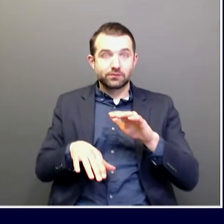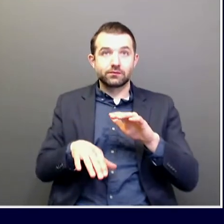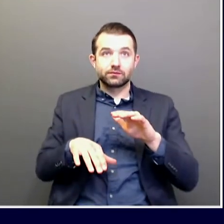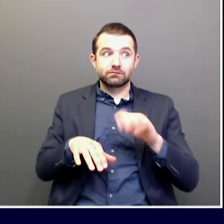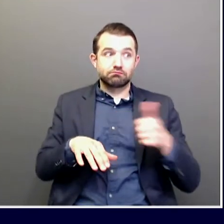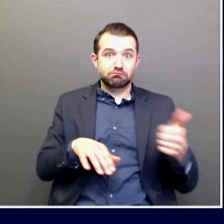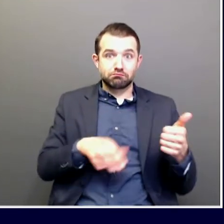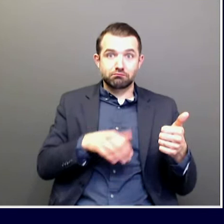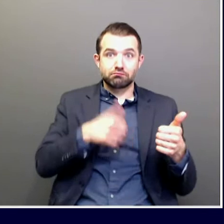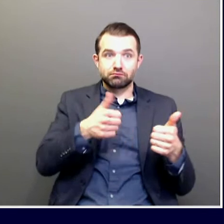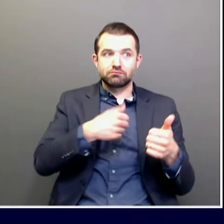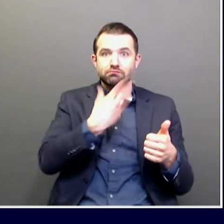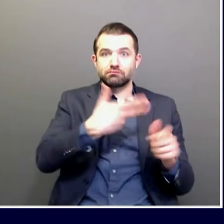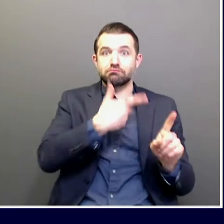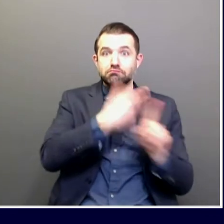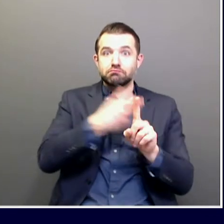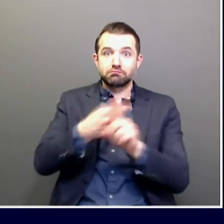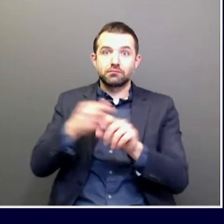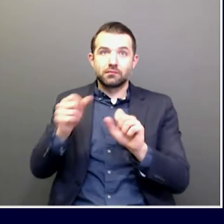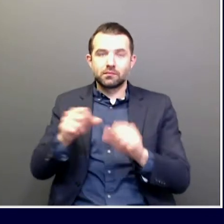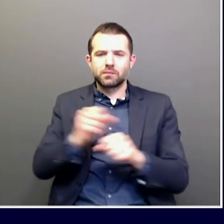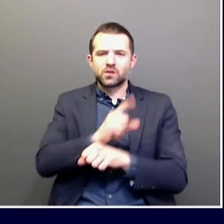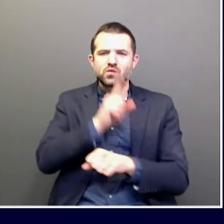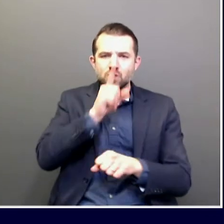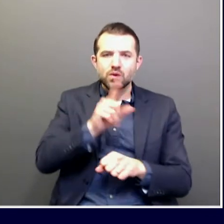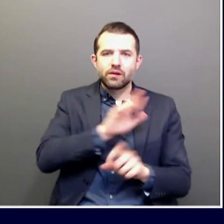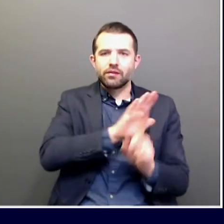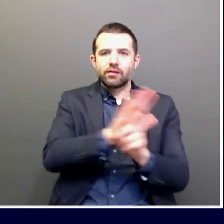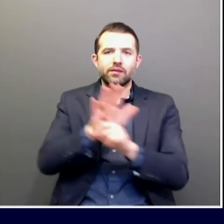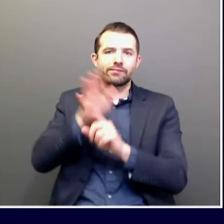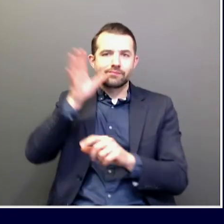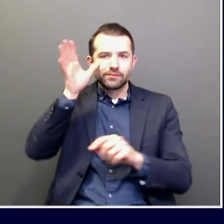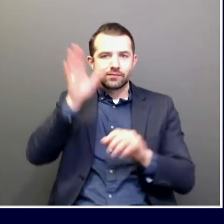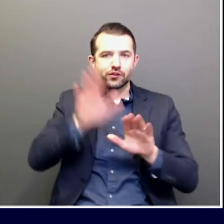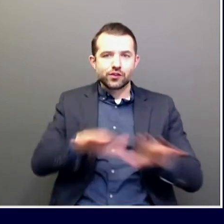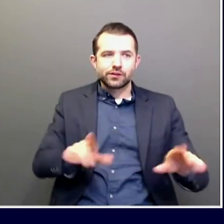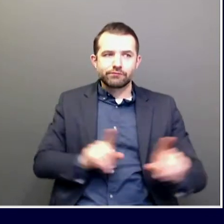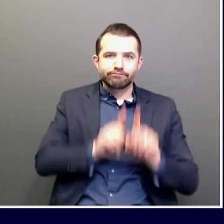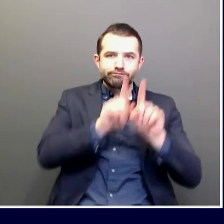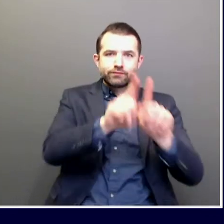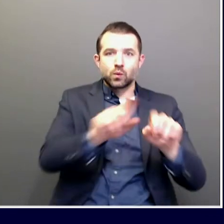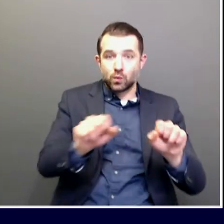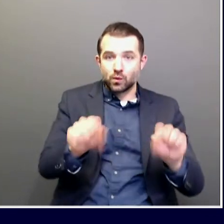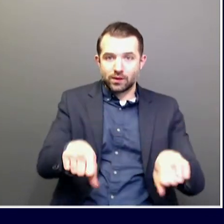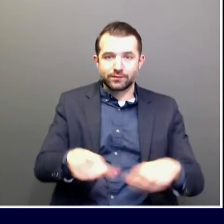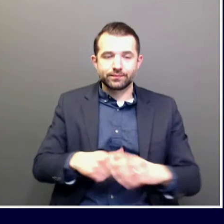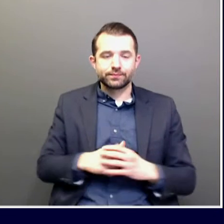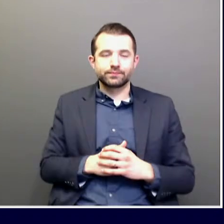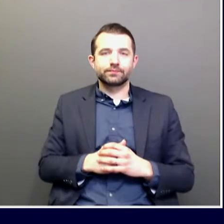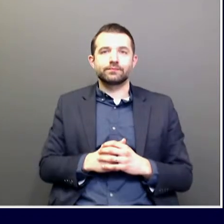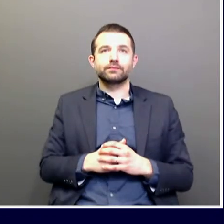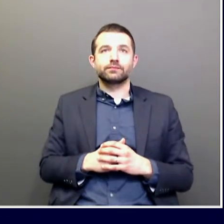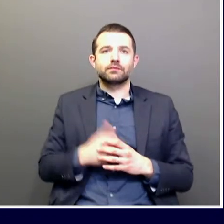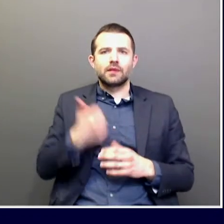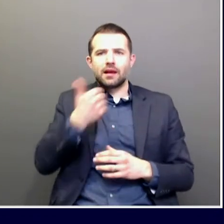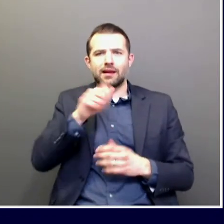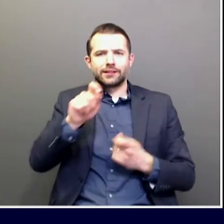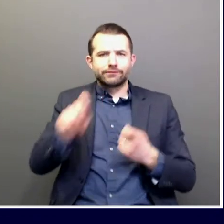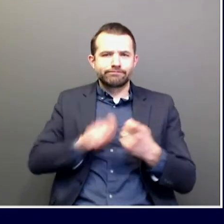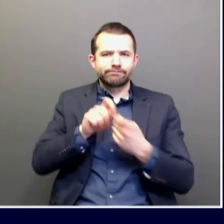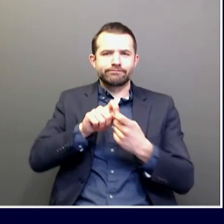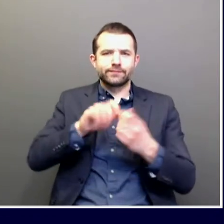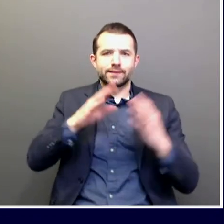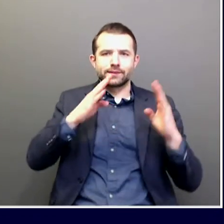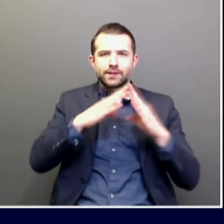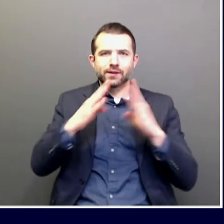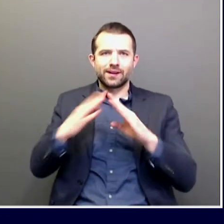adopter, that may, as it has throughout, entail some degree of driving, but we're looking to see how we can add additional sites, for example, even here